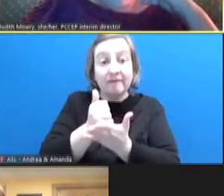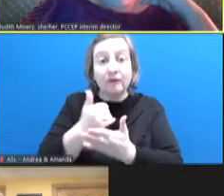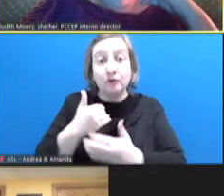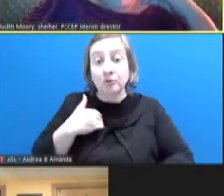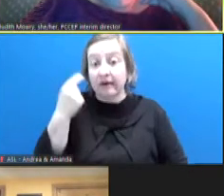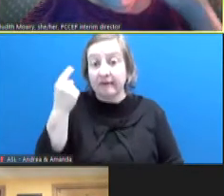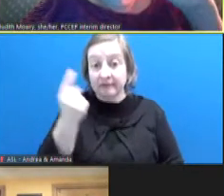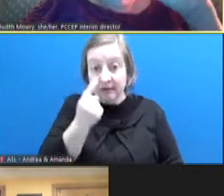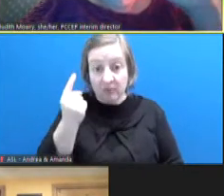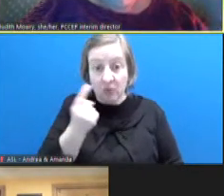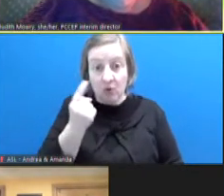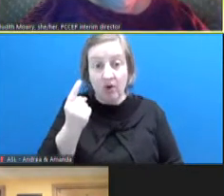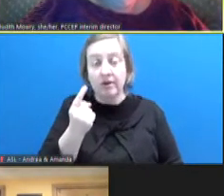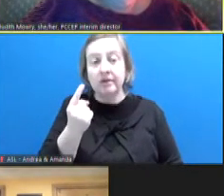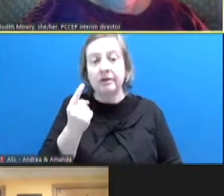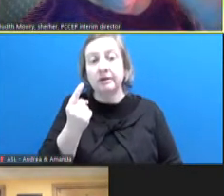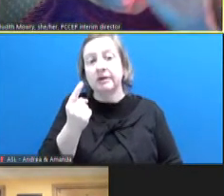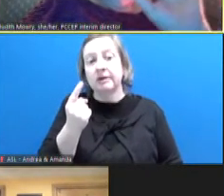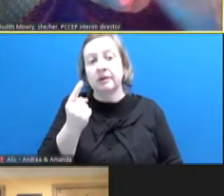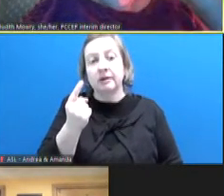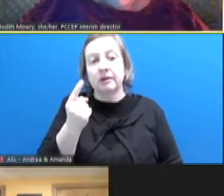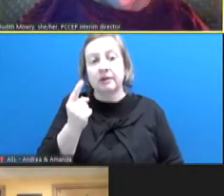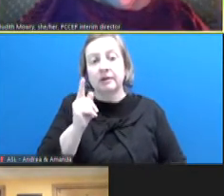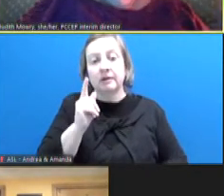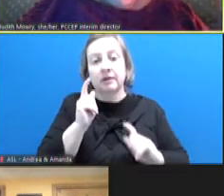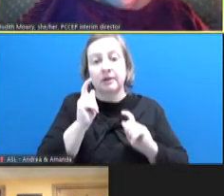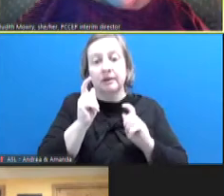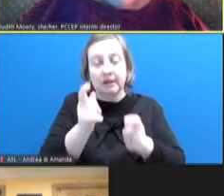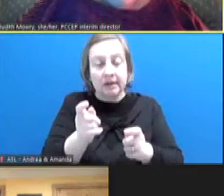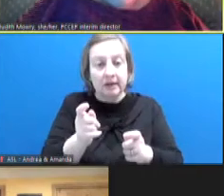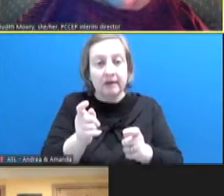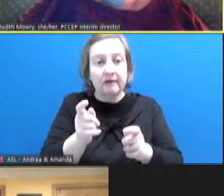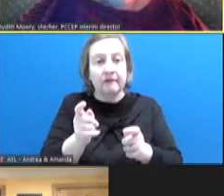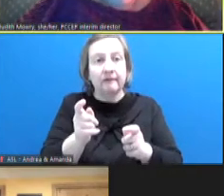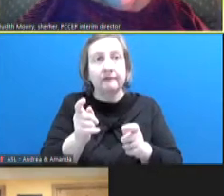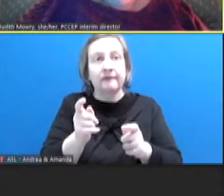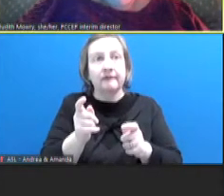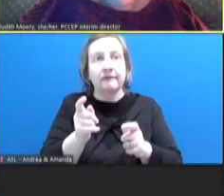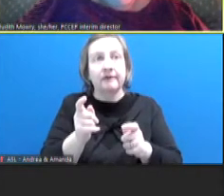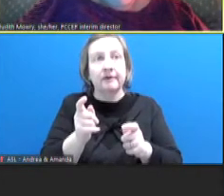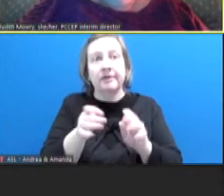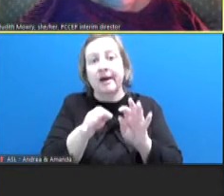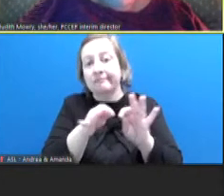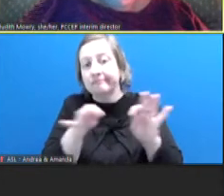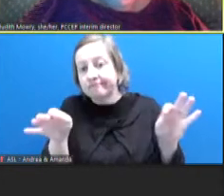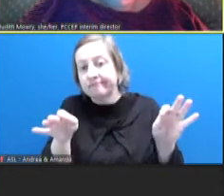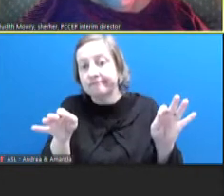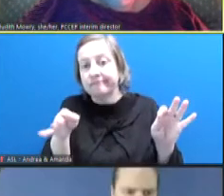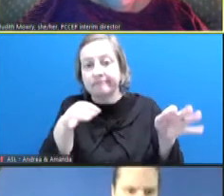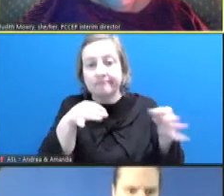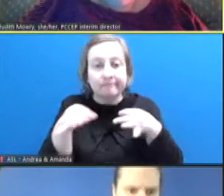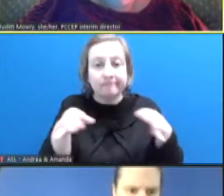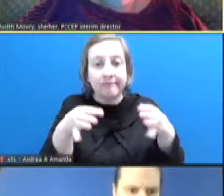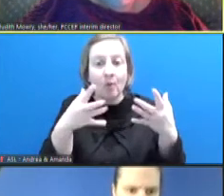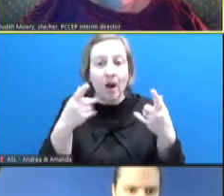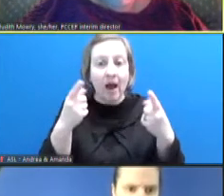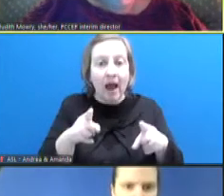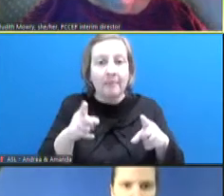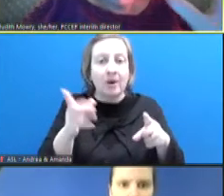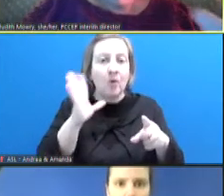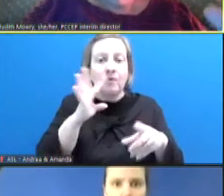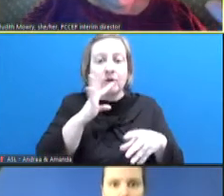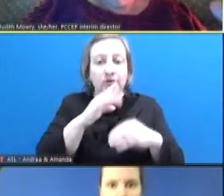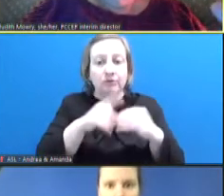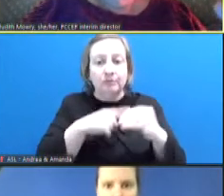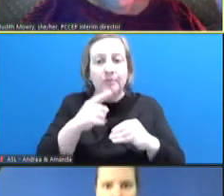someone just give the, you know, the headlines around what has happened and what we're going to be referring to. I